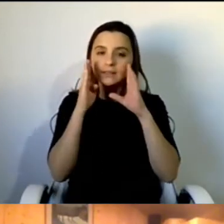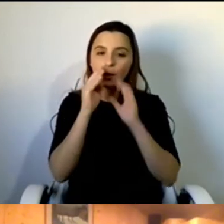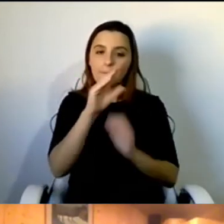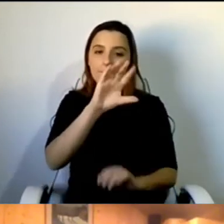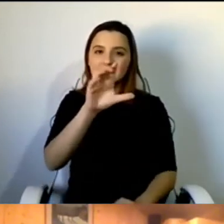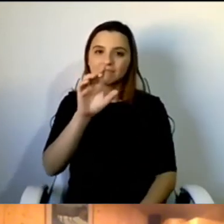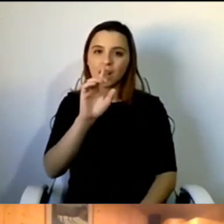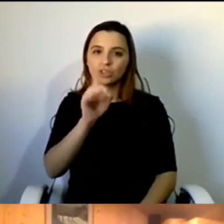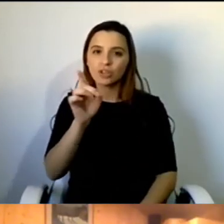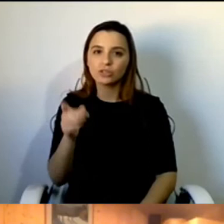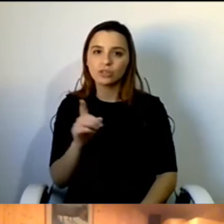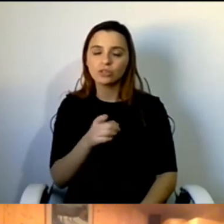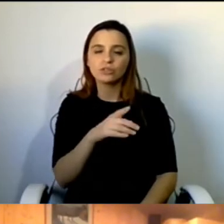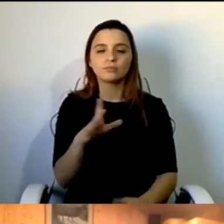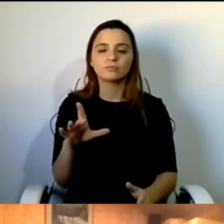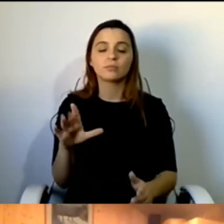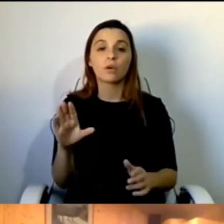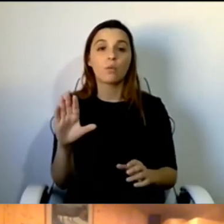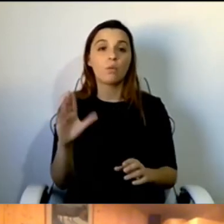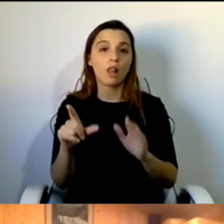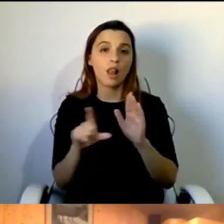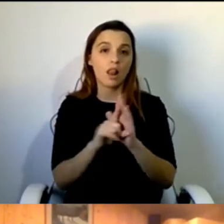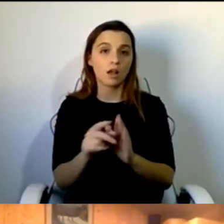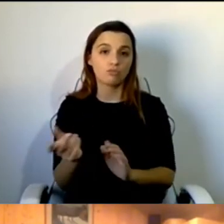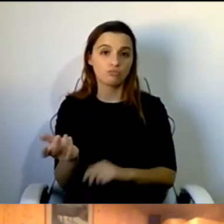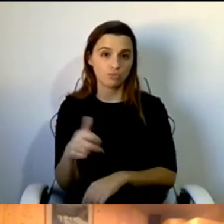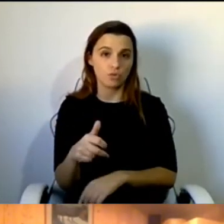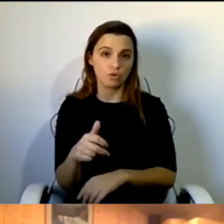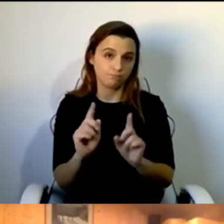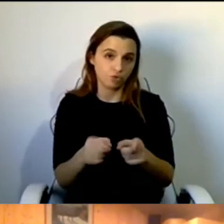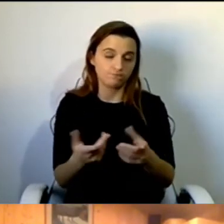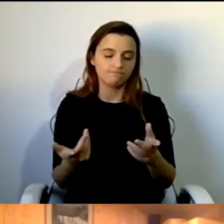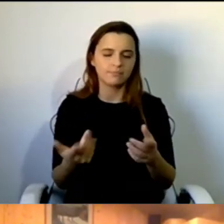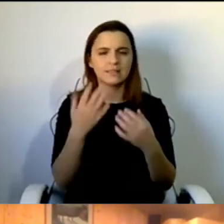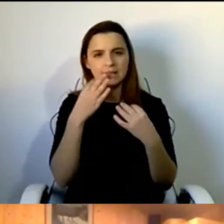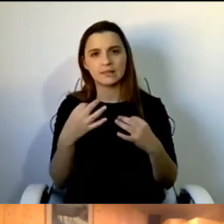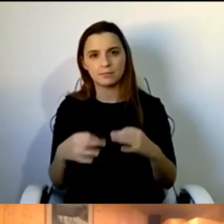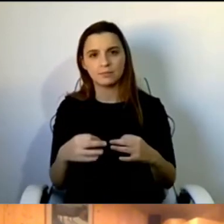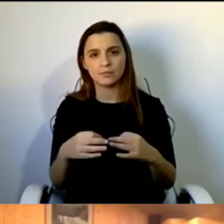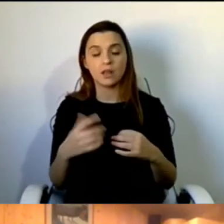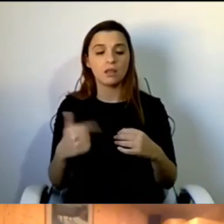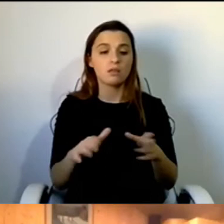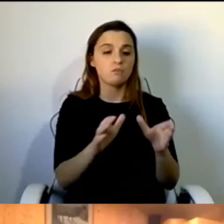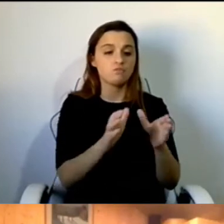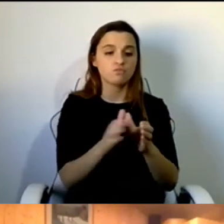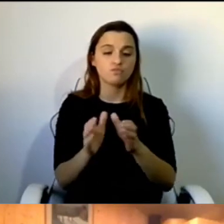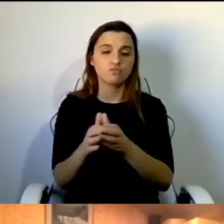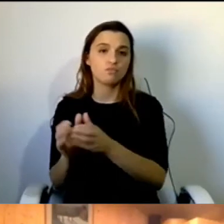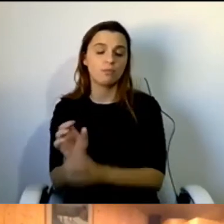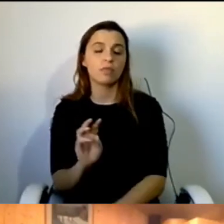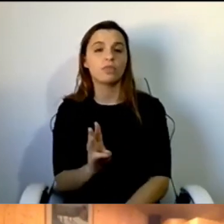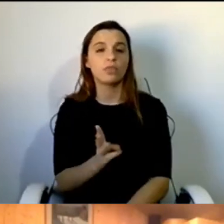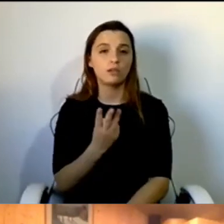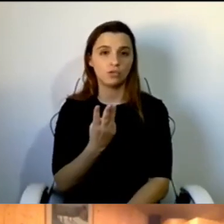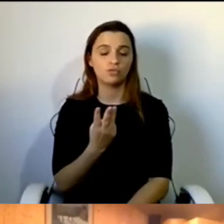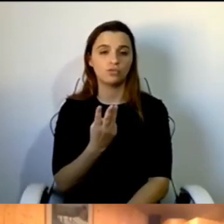very simple, but it had these three categories of people. So it wasn't, you had the Social Care Act was the